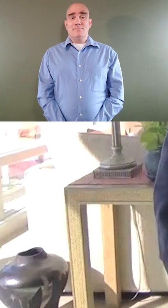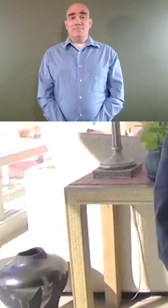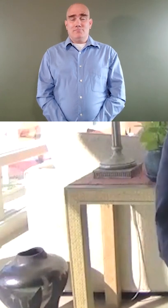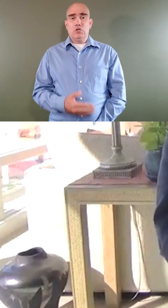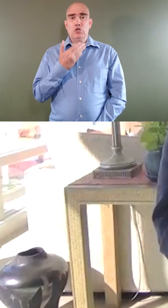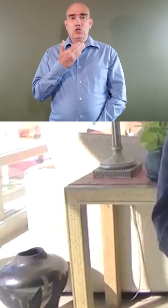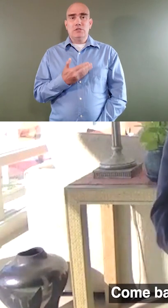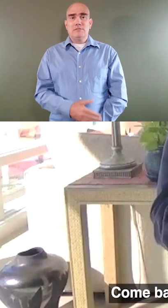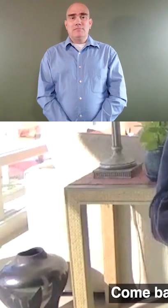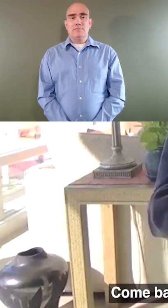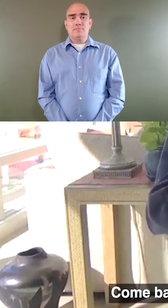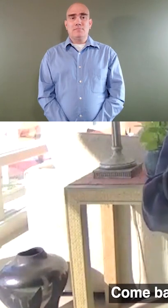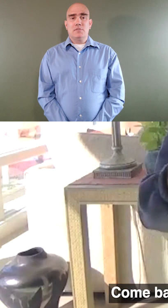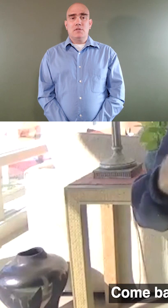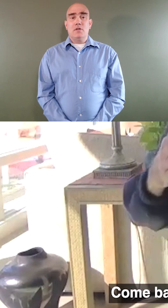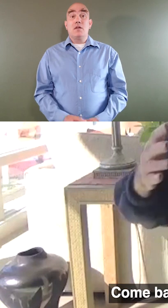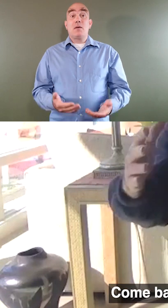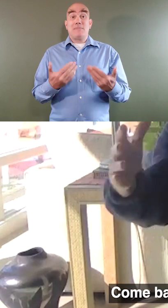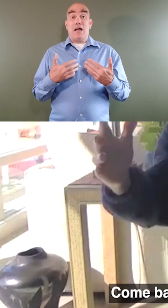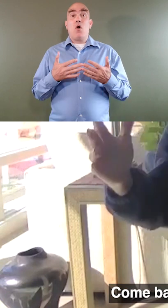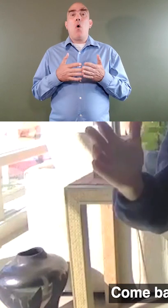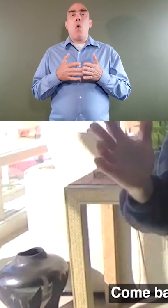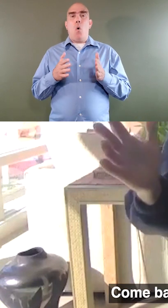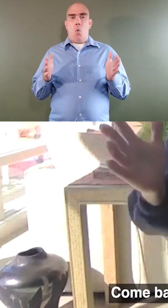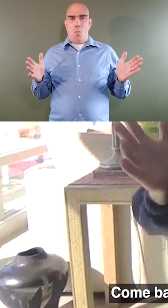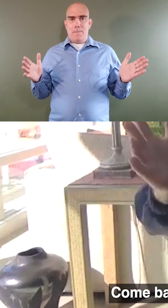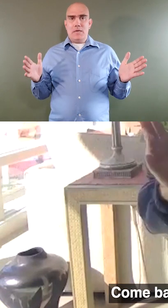Good. Come back and open and close.